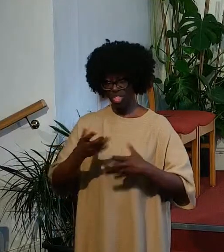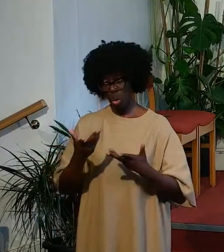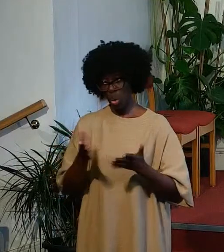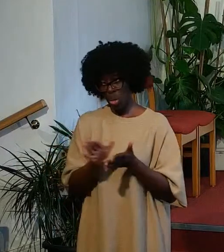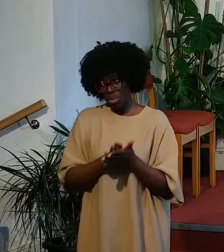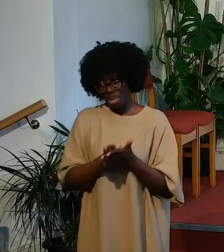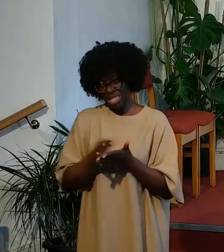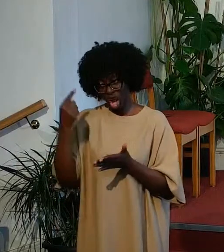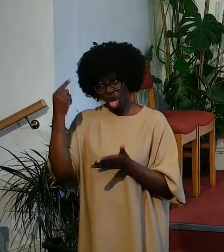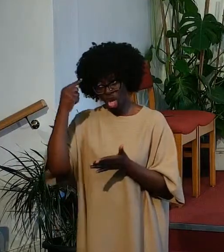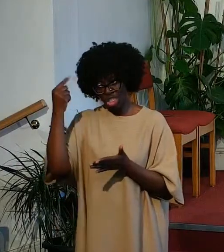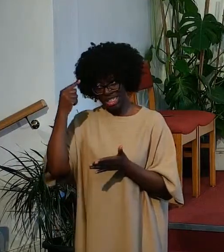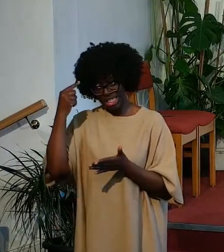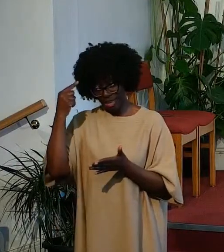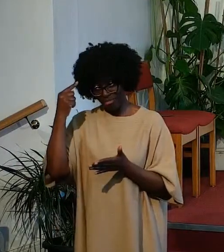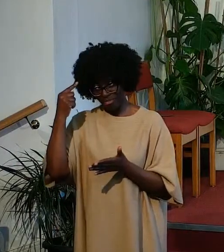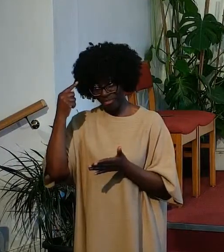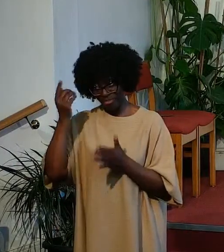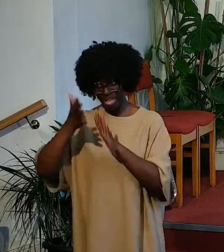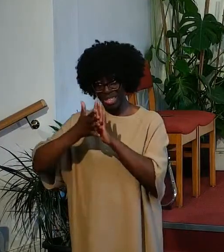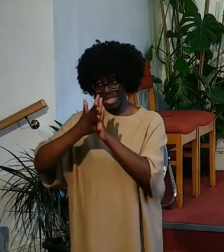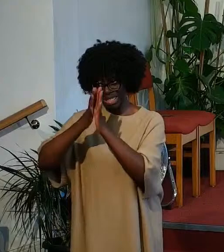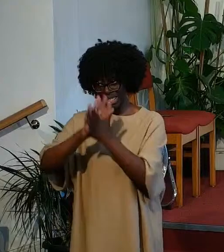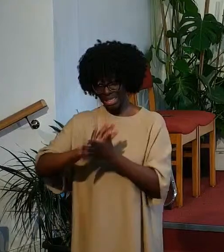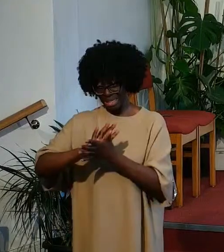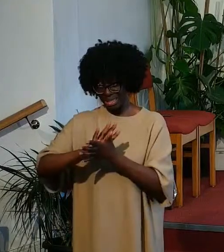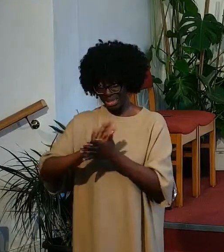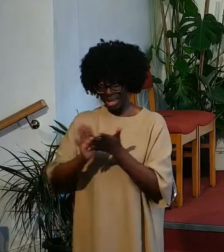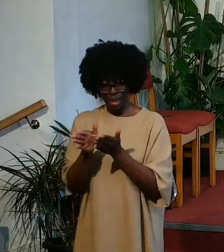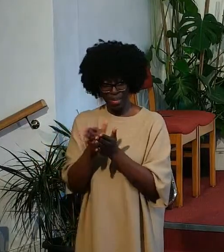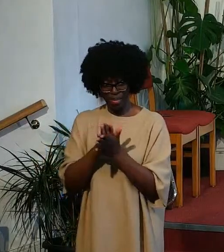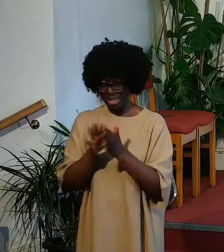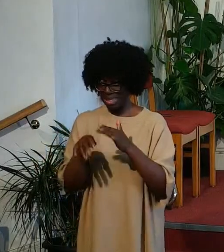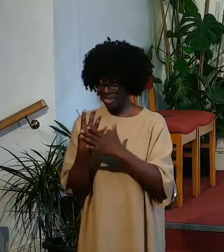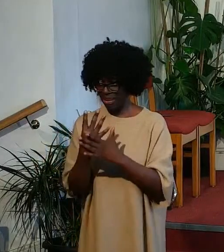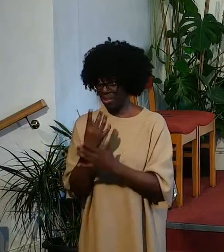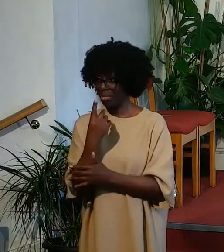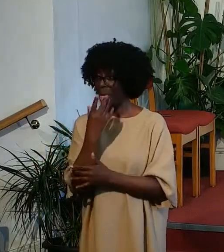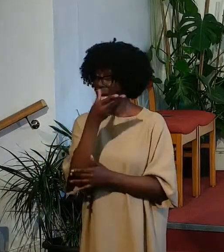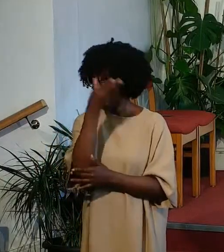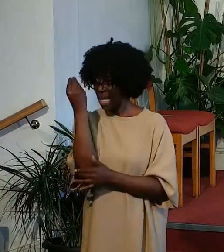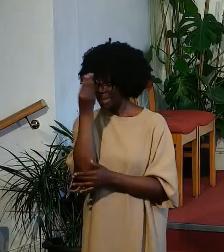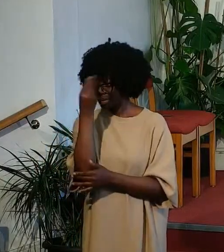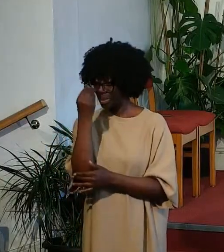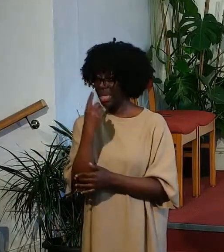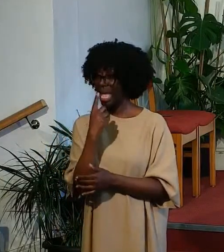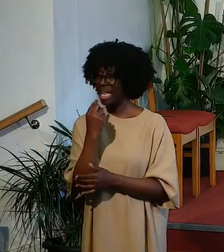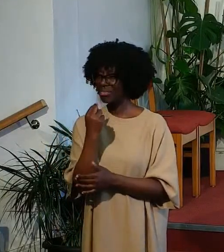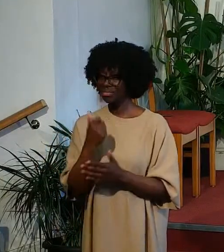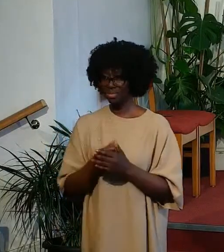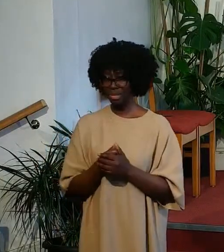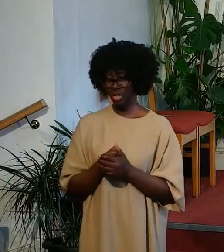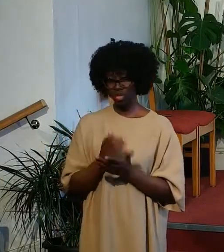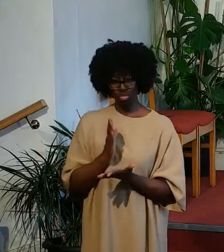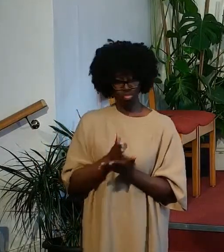cognitive dysfunction and Alzheimer's. So there is that idea that it's a type 3, but it's not an official phrase. I think it's just